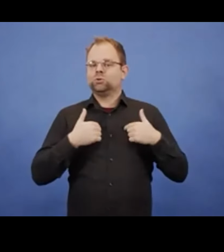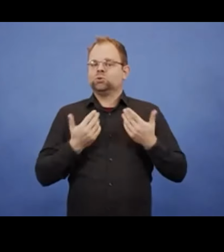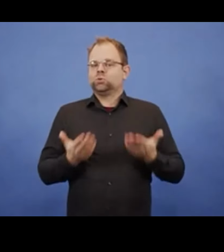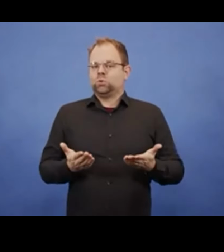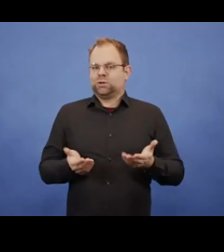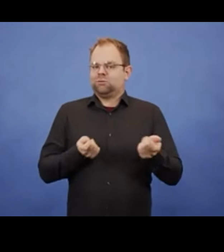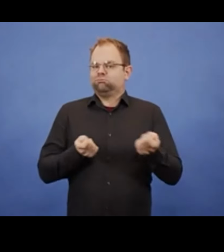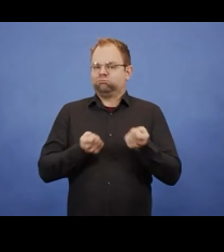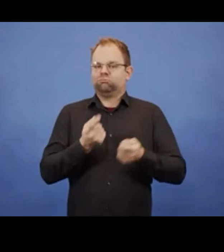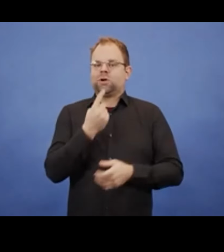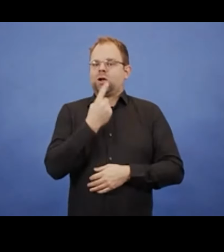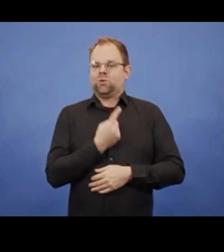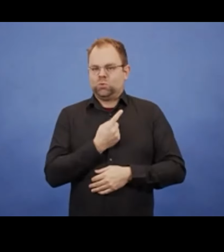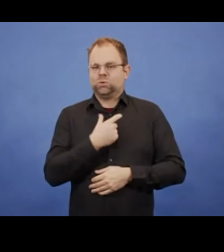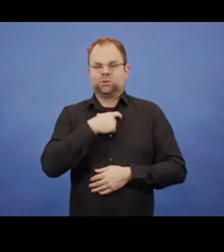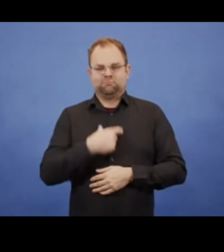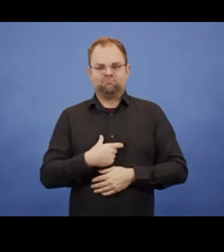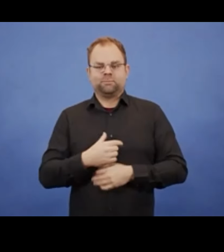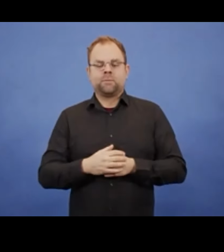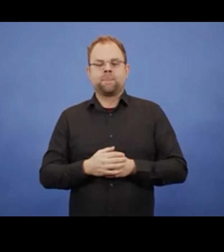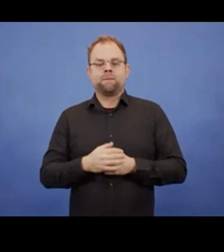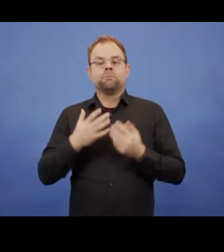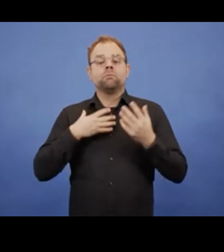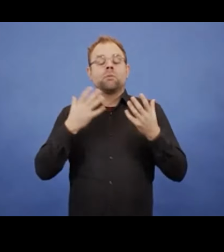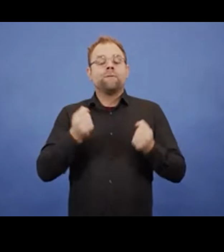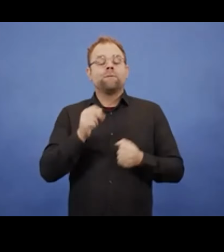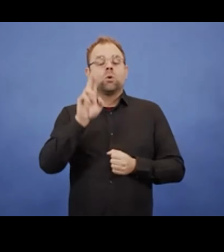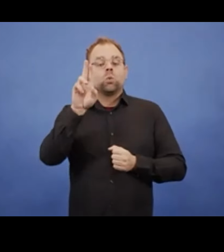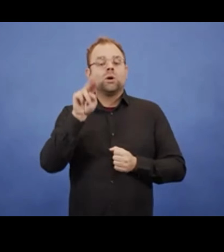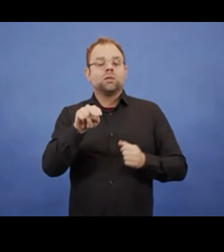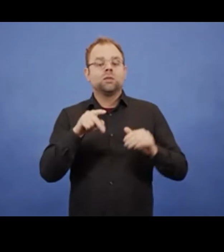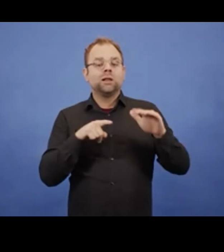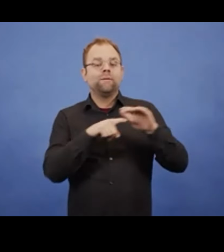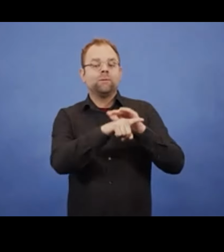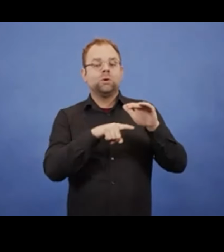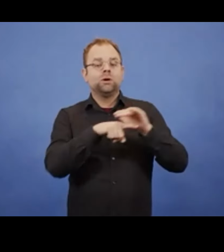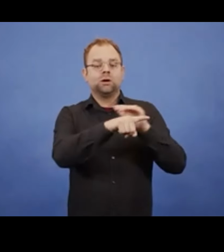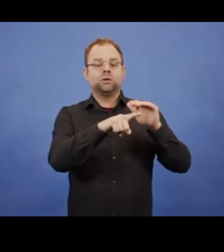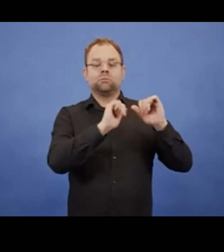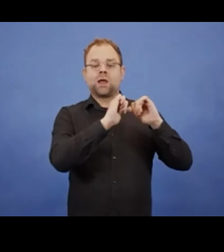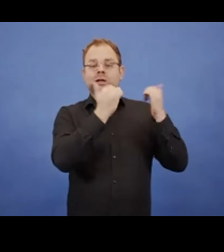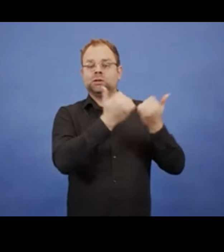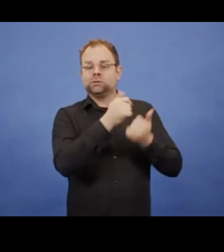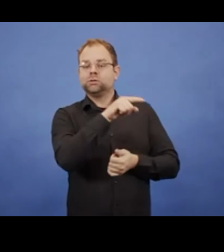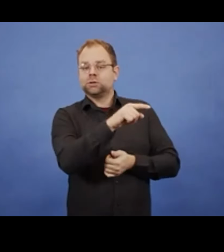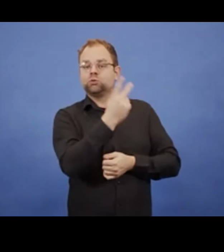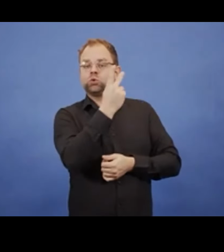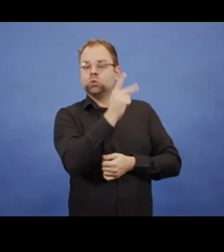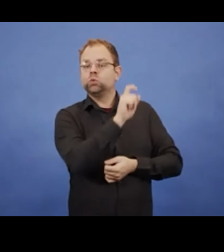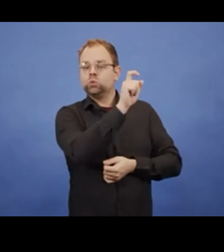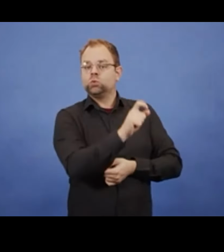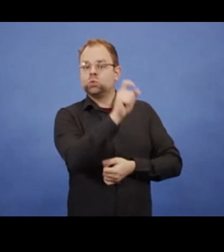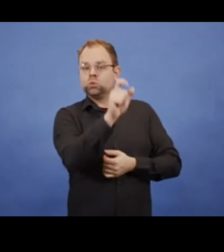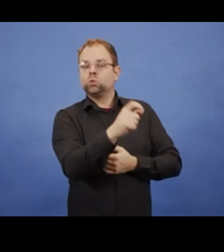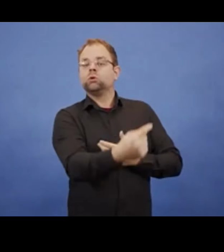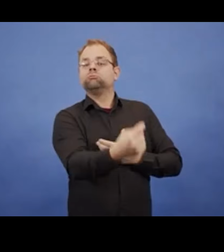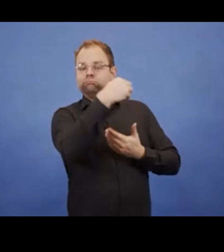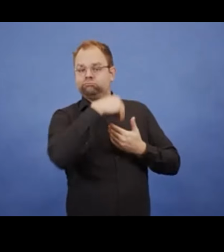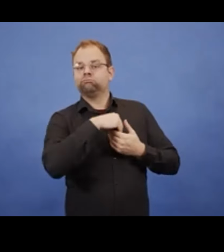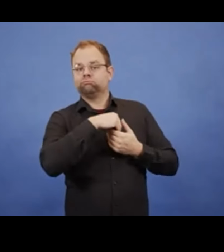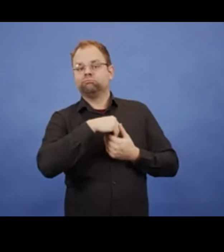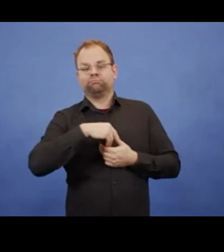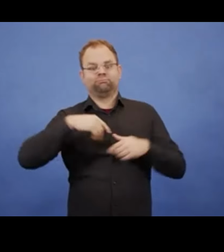who will be sharing in this 3rd webinar additional information on the core mandate of